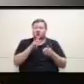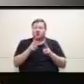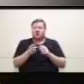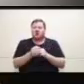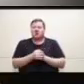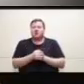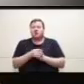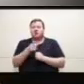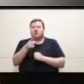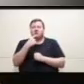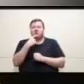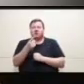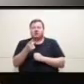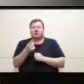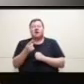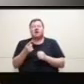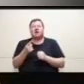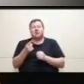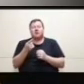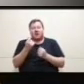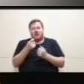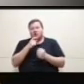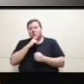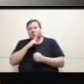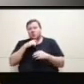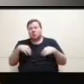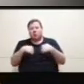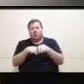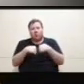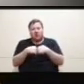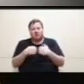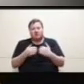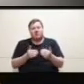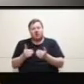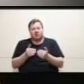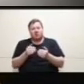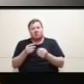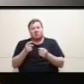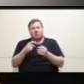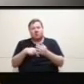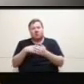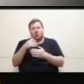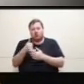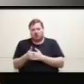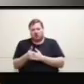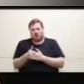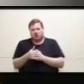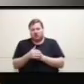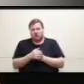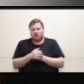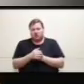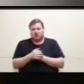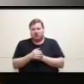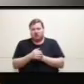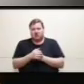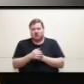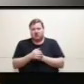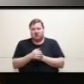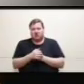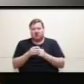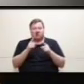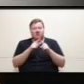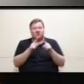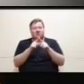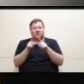money for the waste management project. Now, in the course of all of this, the